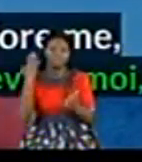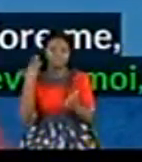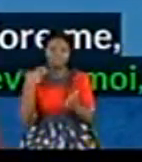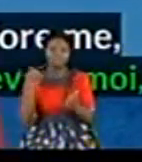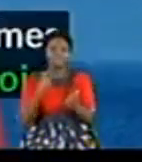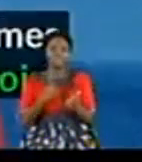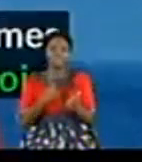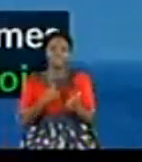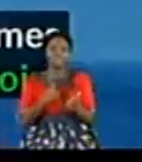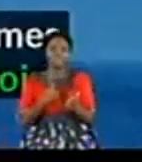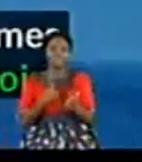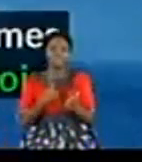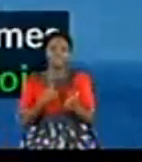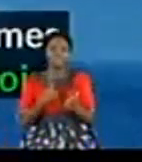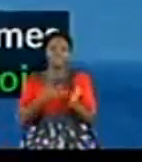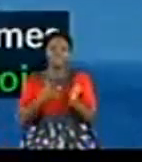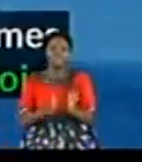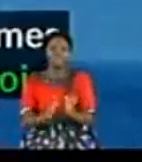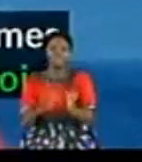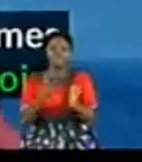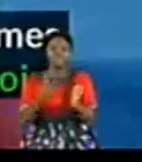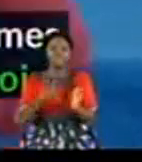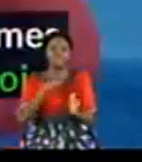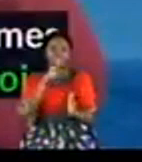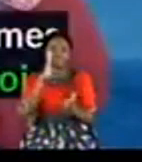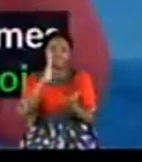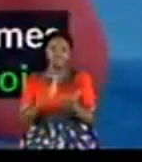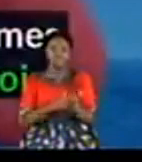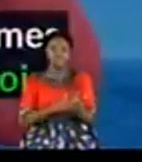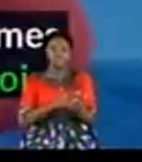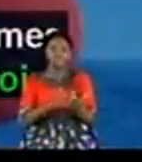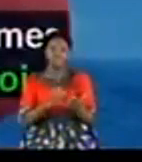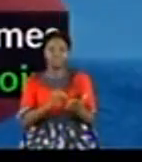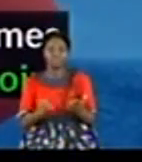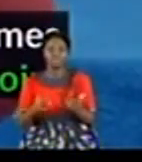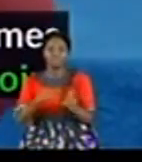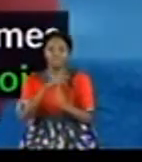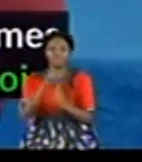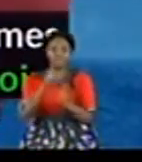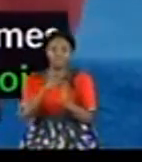what me singing till